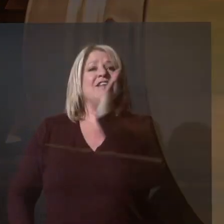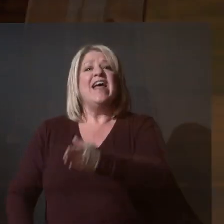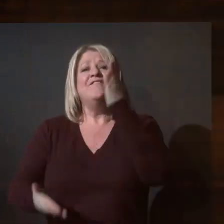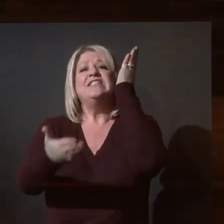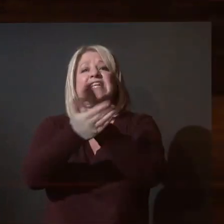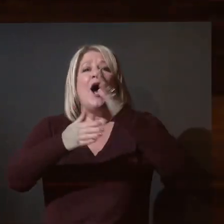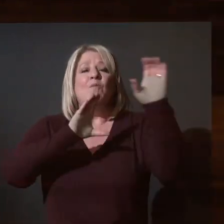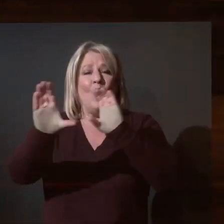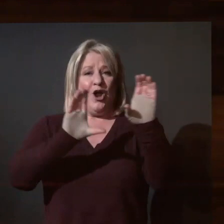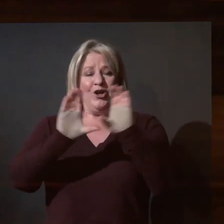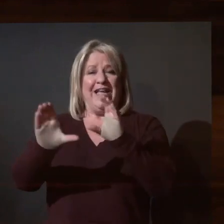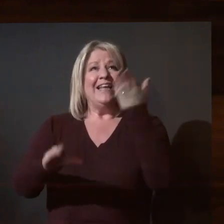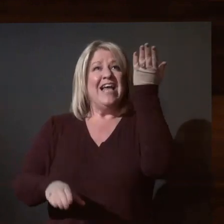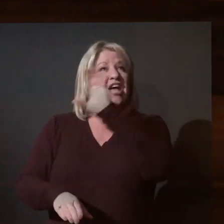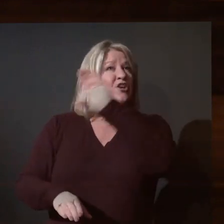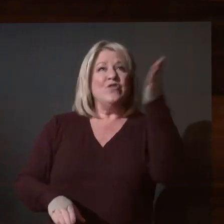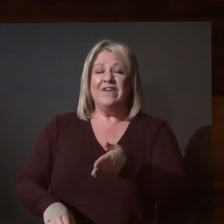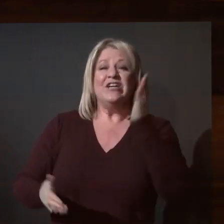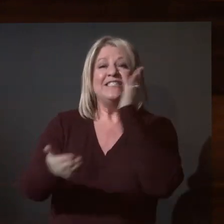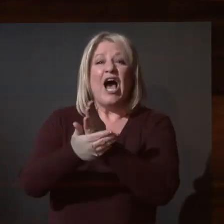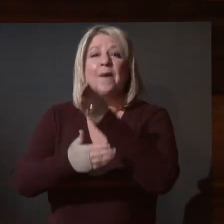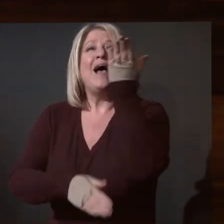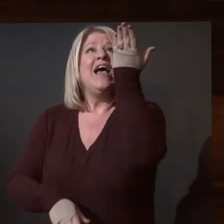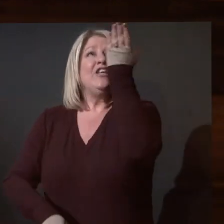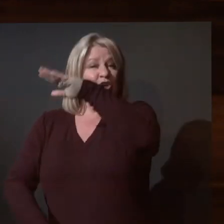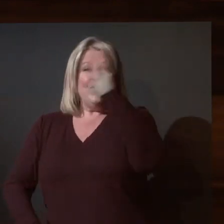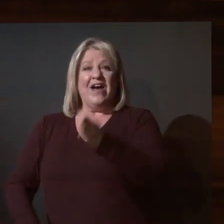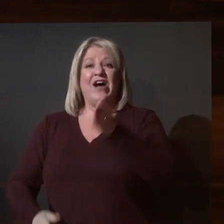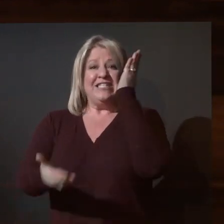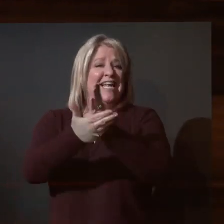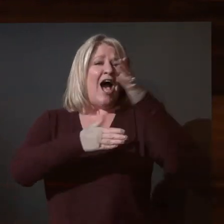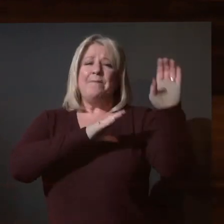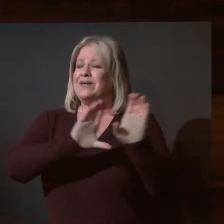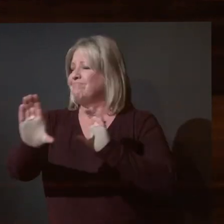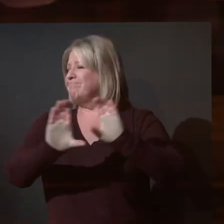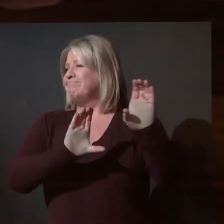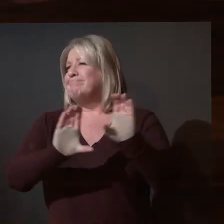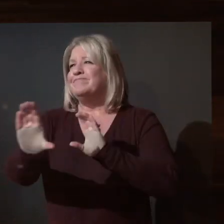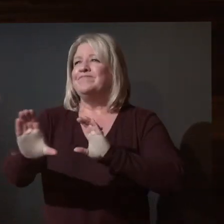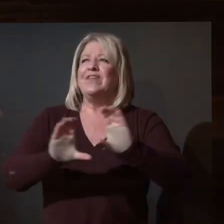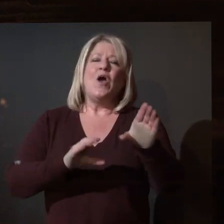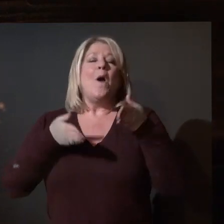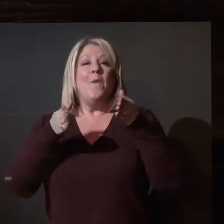never stop. You never stop working. You never stop. You never stop.